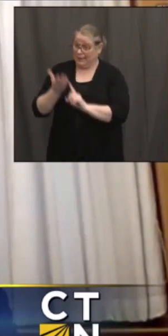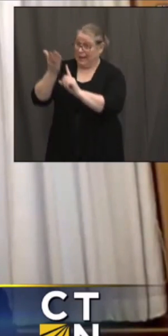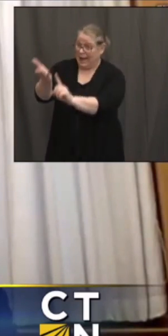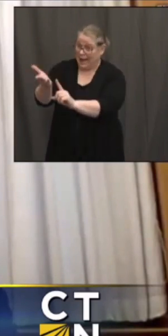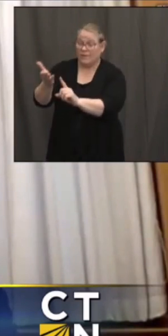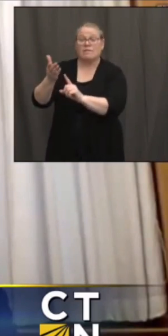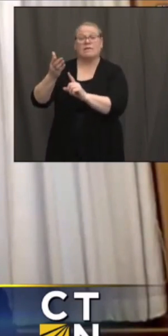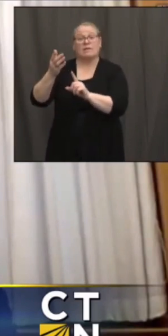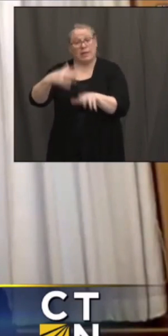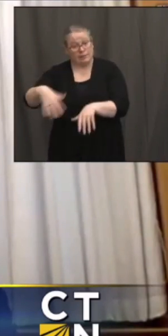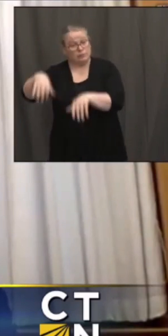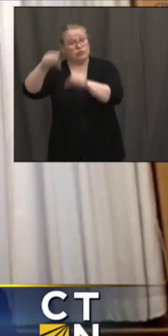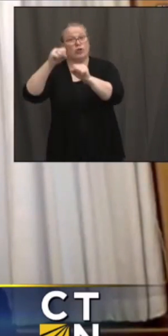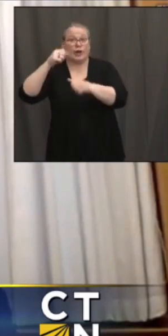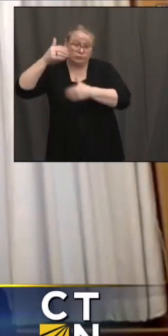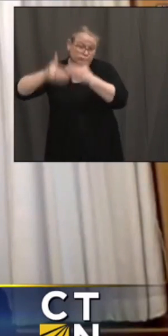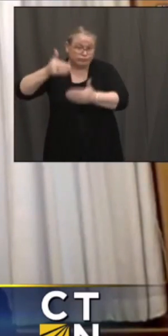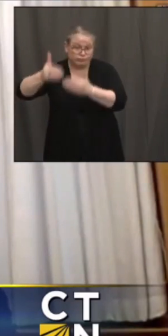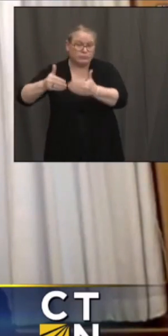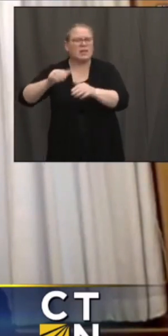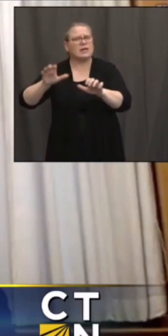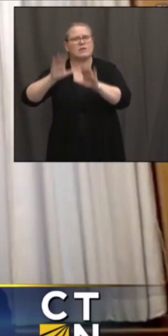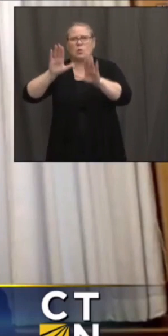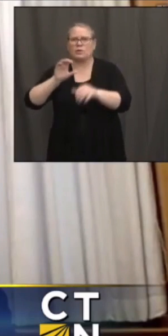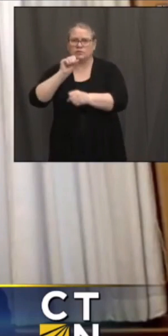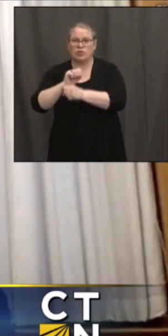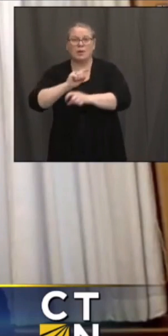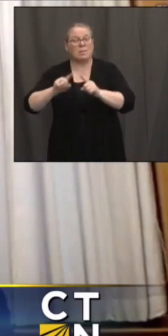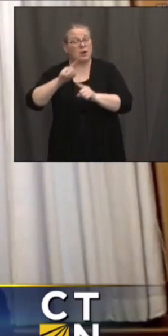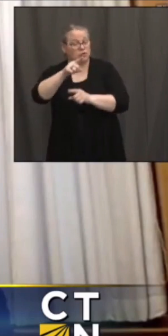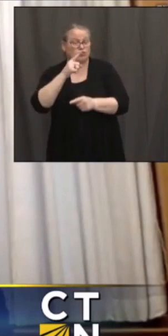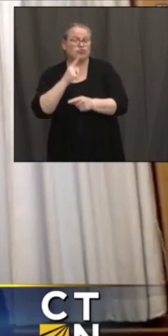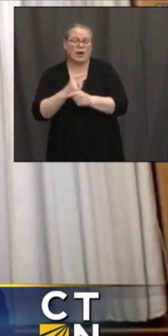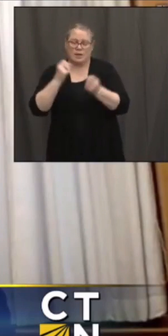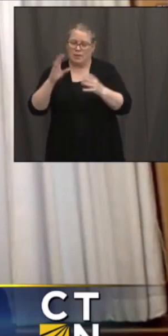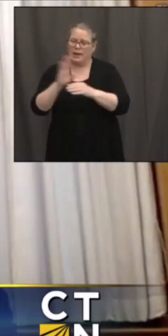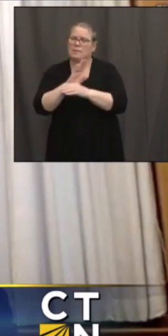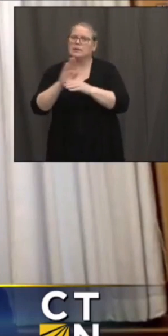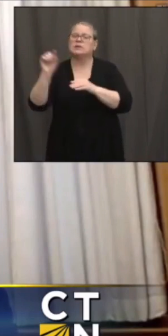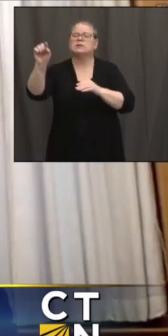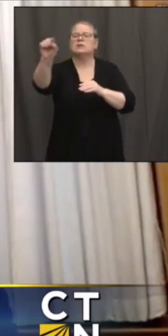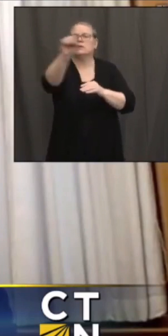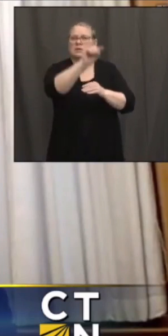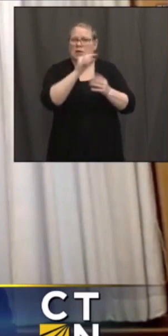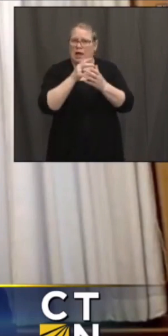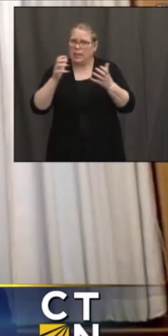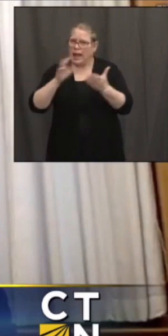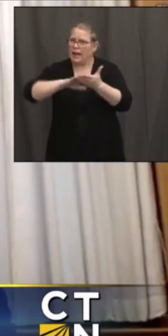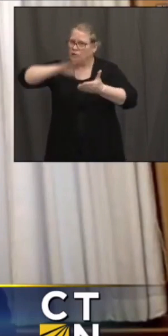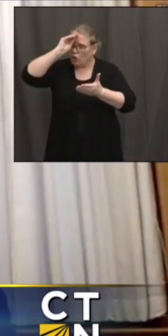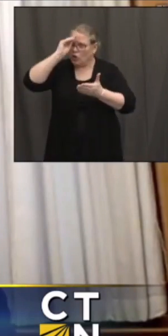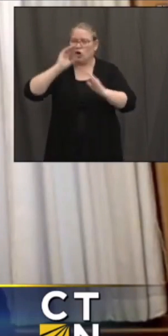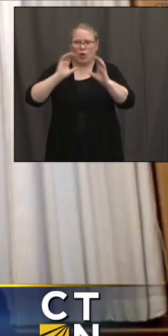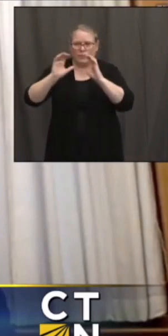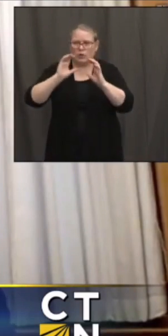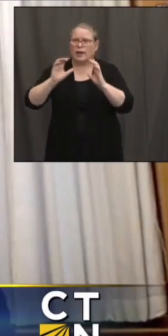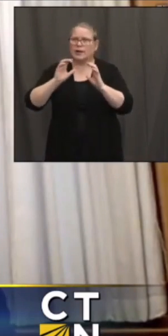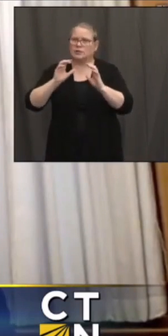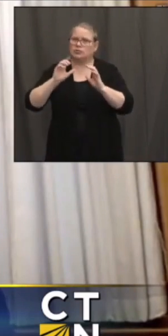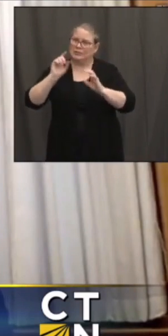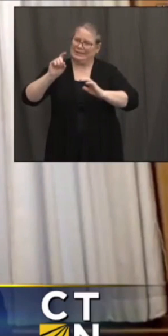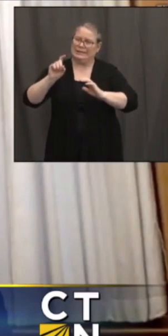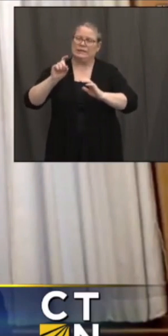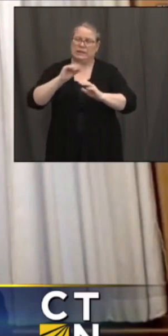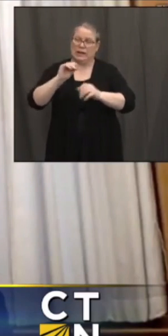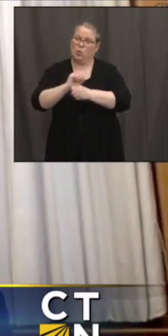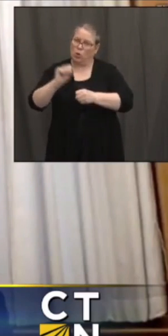job. But there is a lot of, as you point out, Paul, there are a lot of businesses out there. There's a lot to learn. There's a lot of communication and work that's